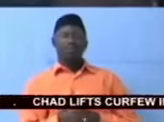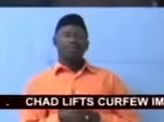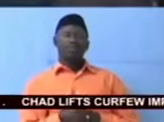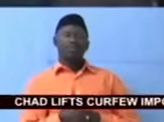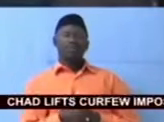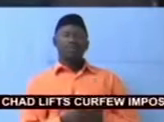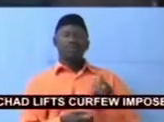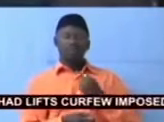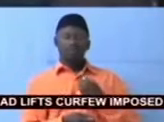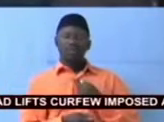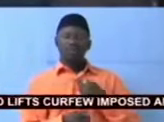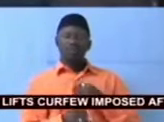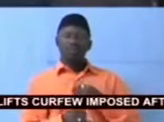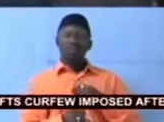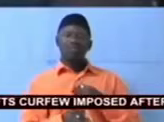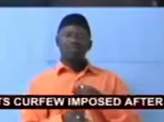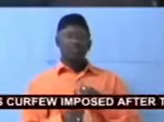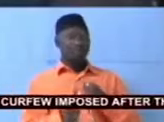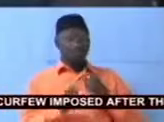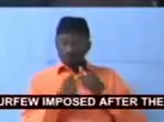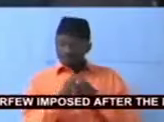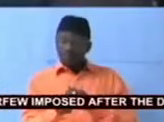was to maintain my earlier position.